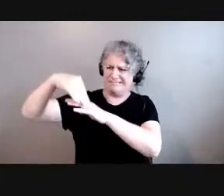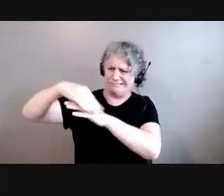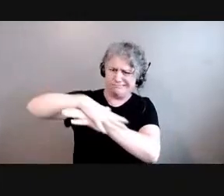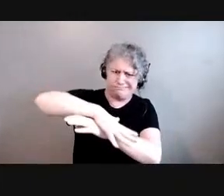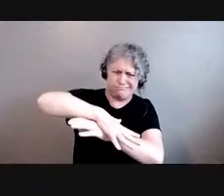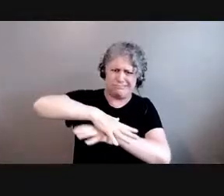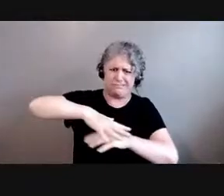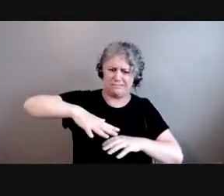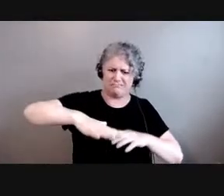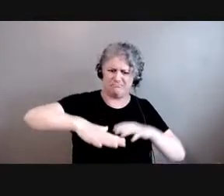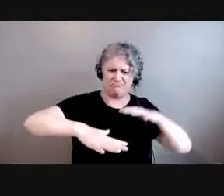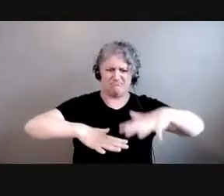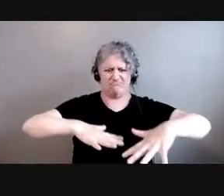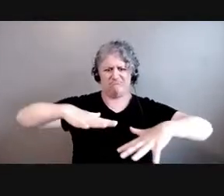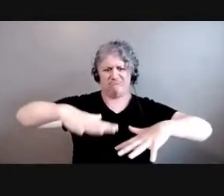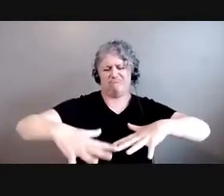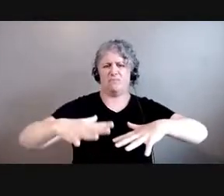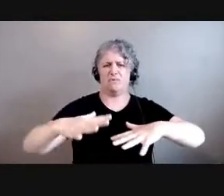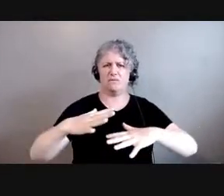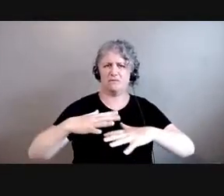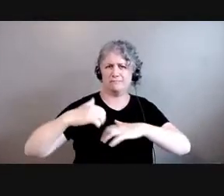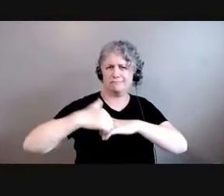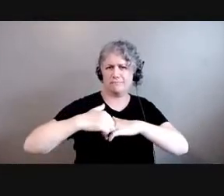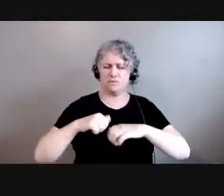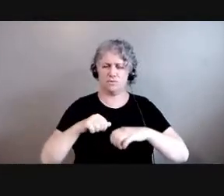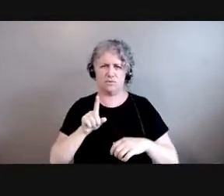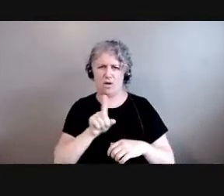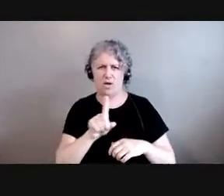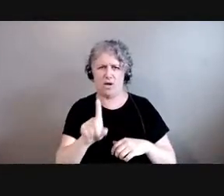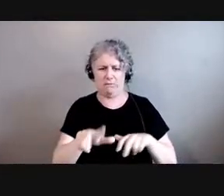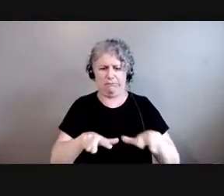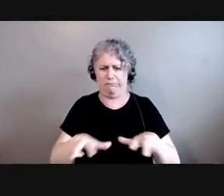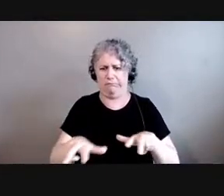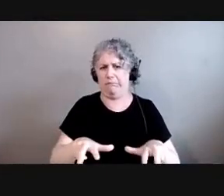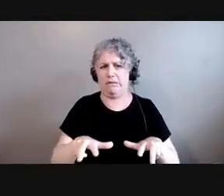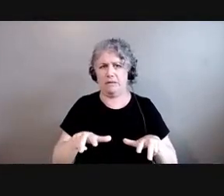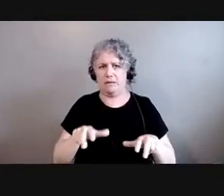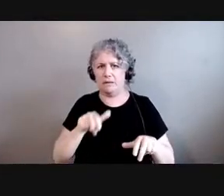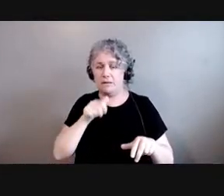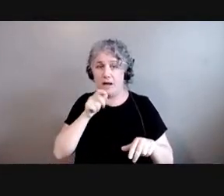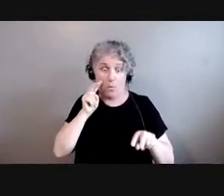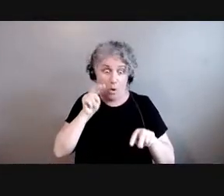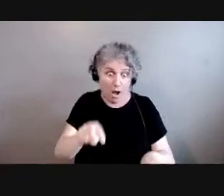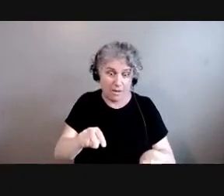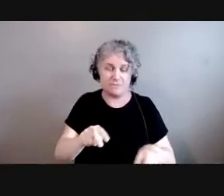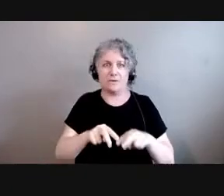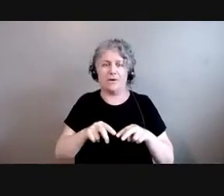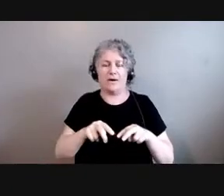to really pay attention to my footing, because I'm not watching where I'm going.